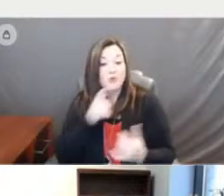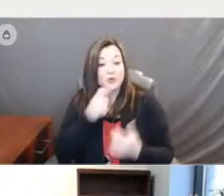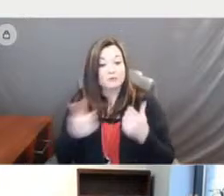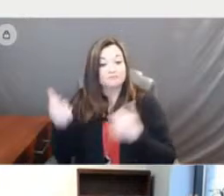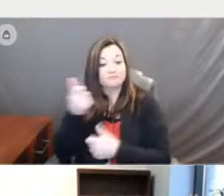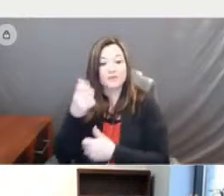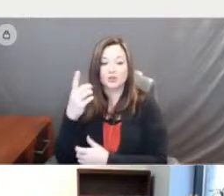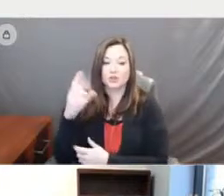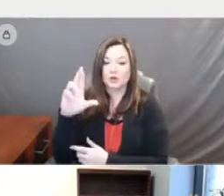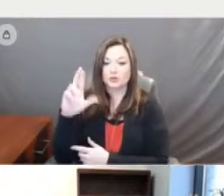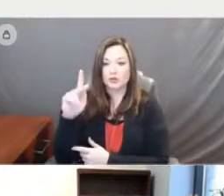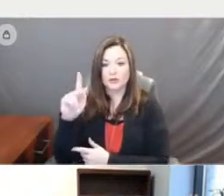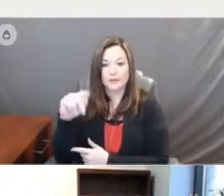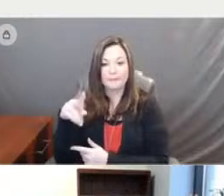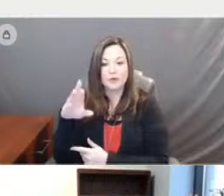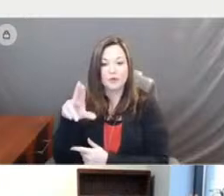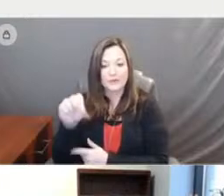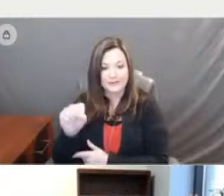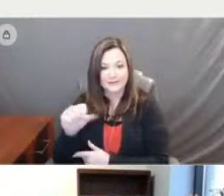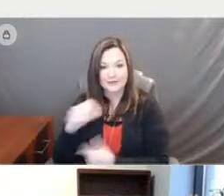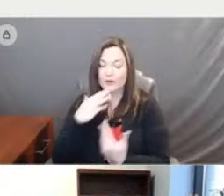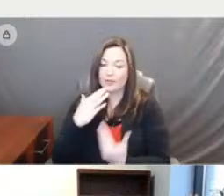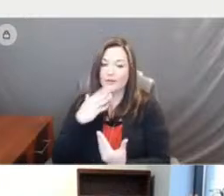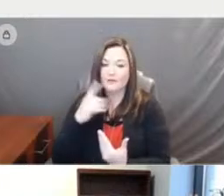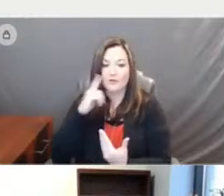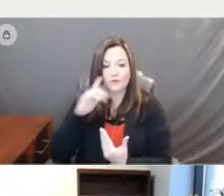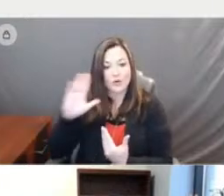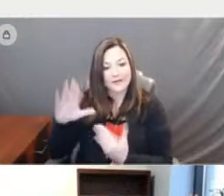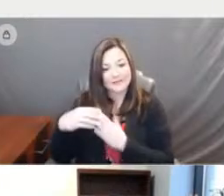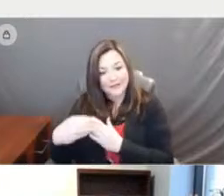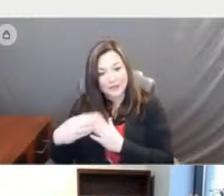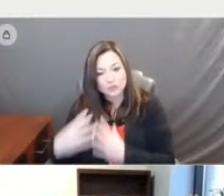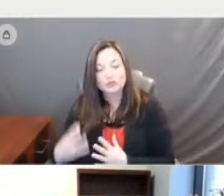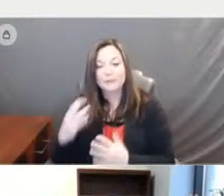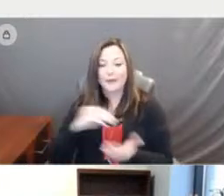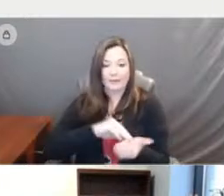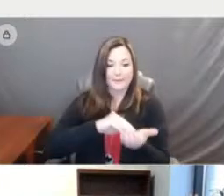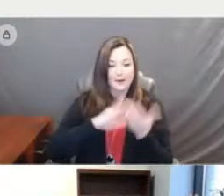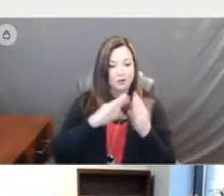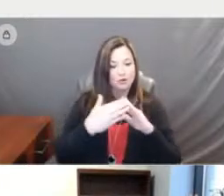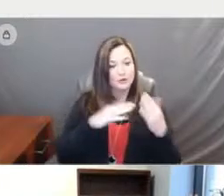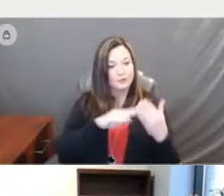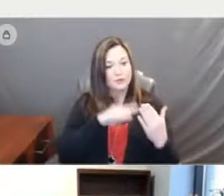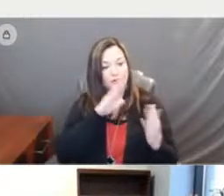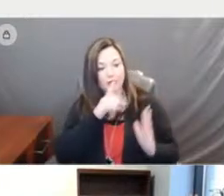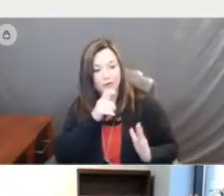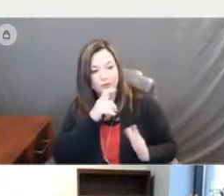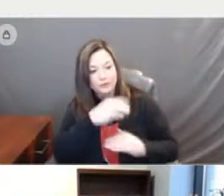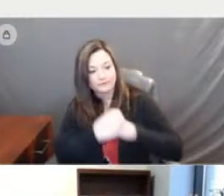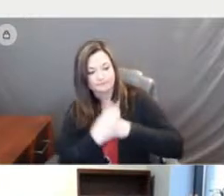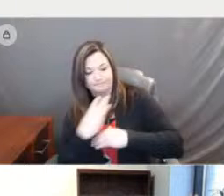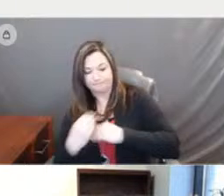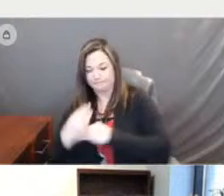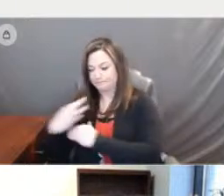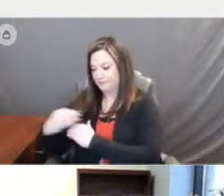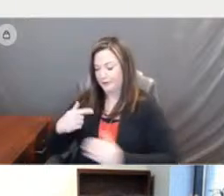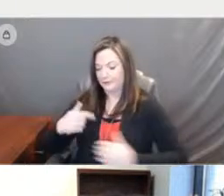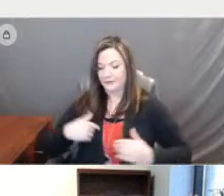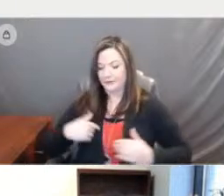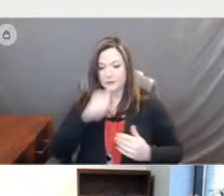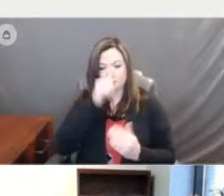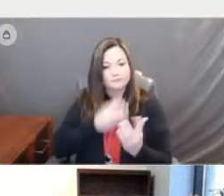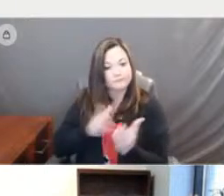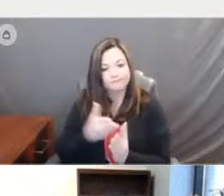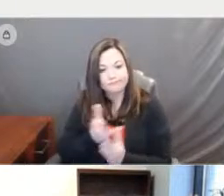for his leadership as well as the members of the medical community that have been advising me and my administration on how we navigate through